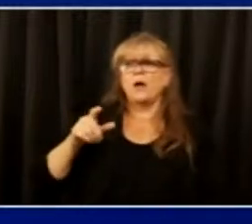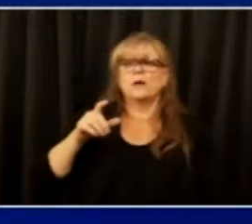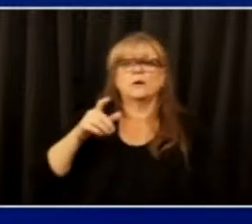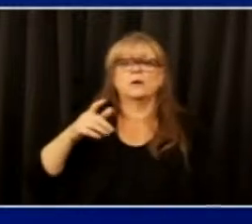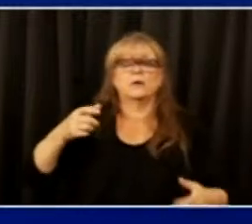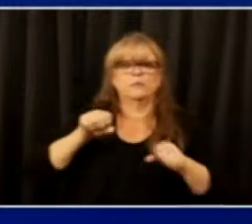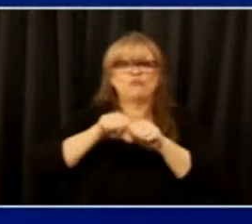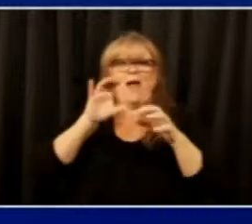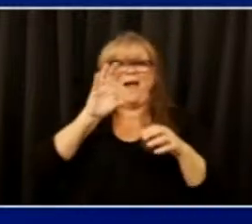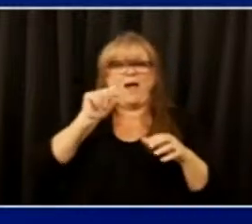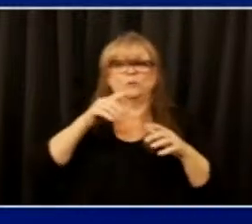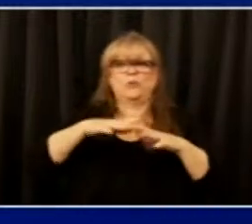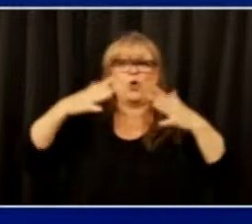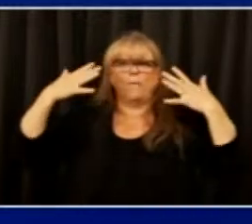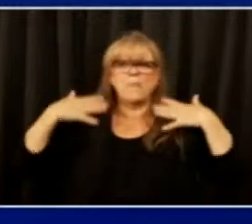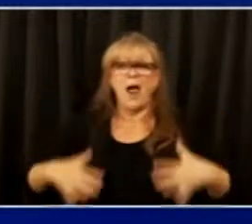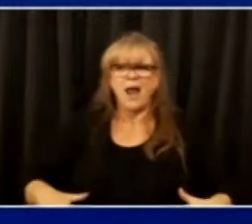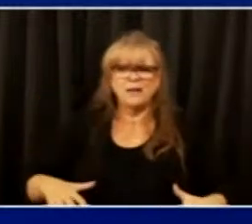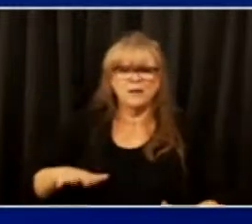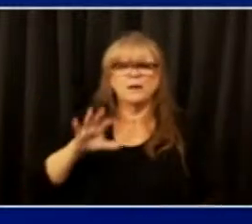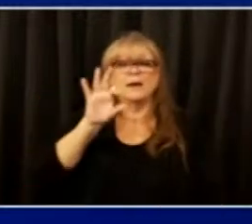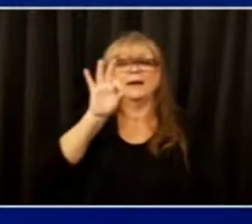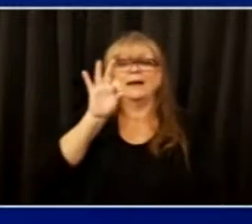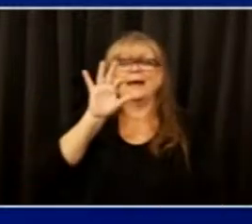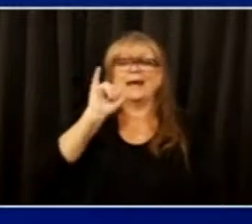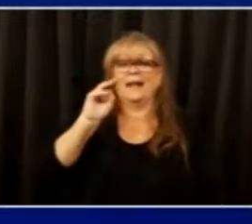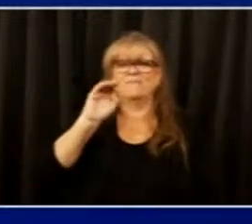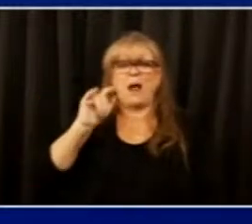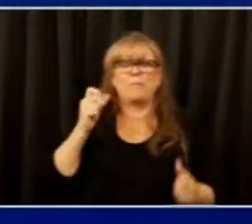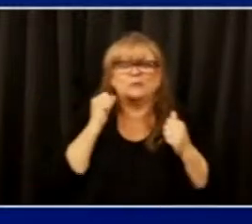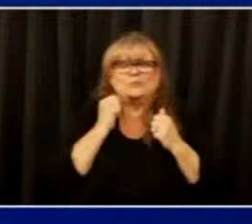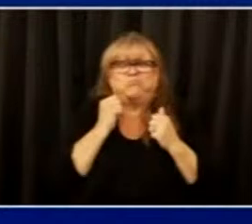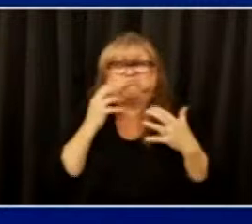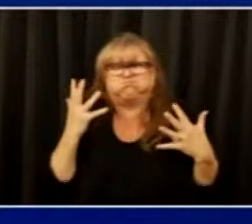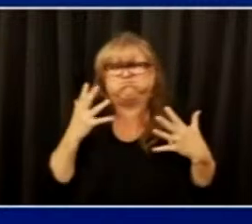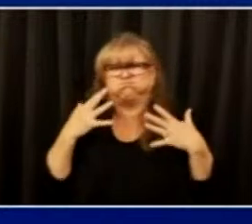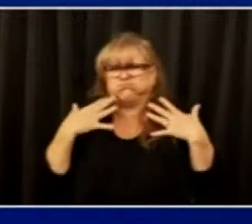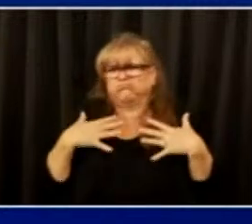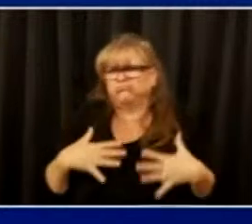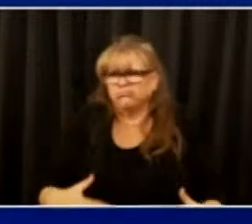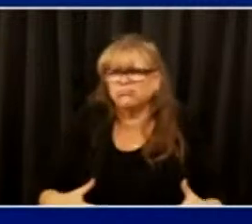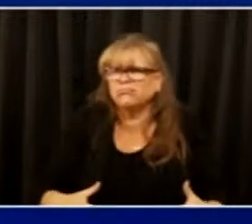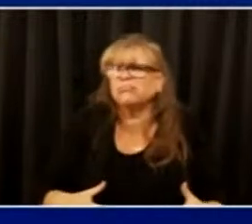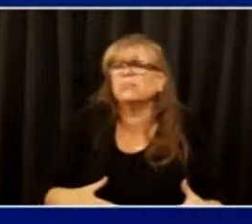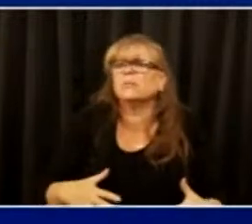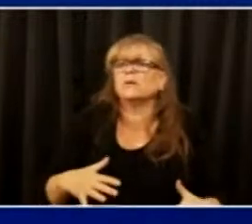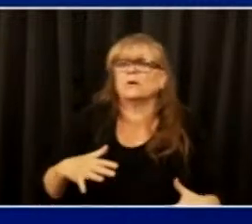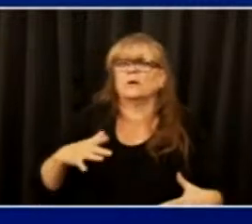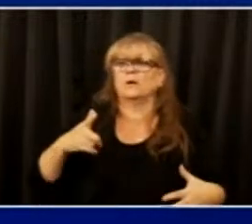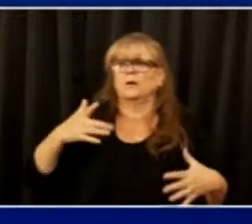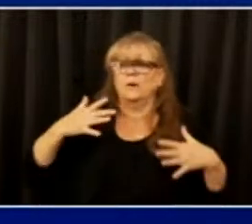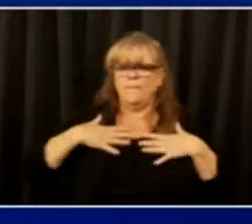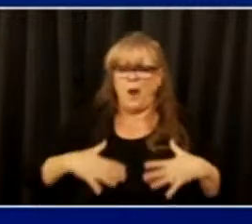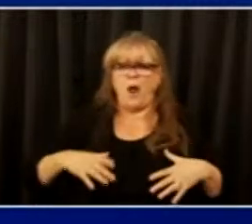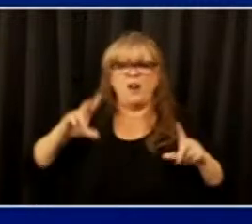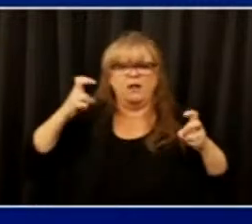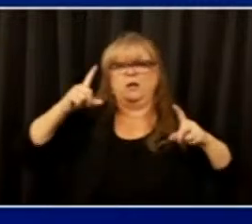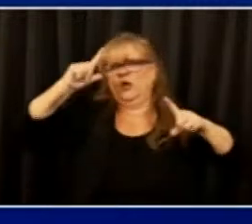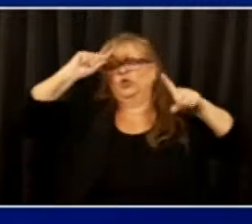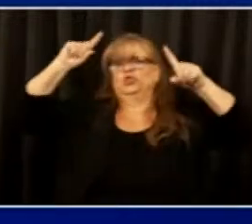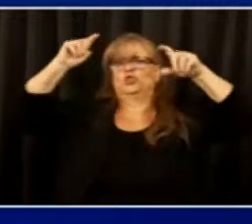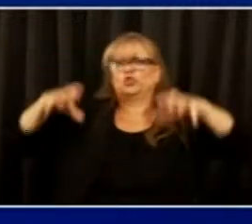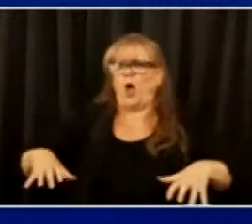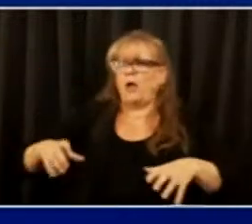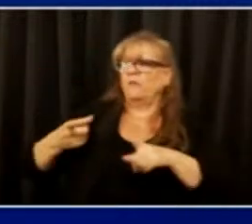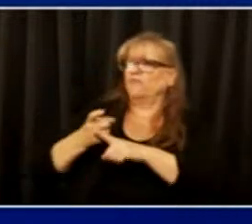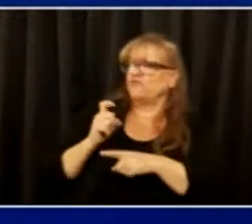with COVID-19, in which different parts of the body can become inflamed. And more information is emerging about some of these reports of